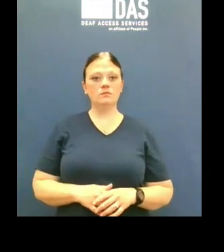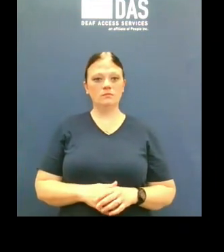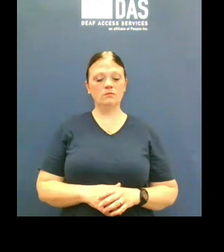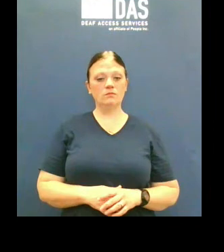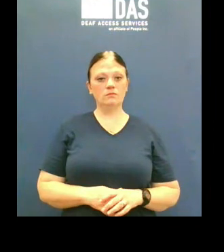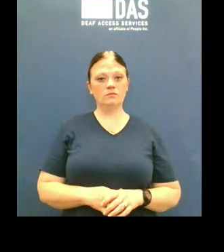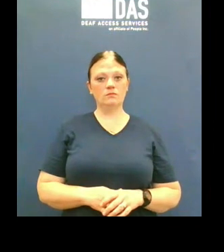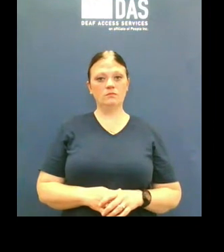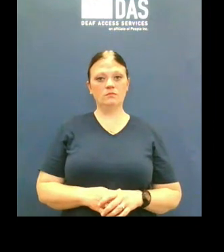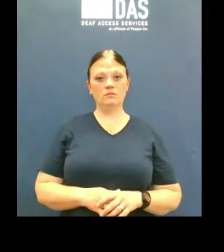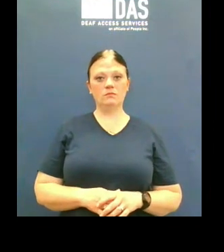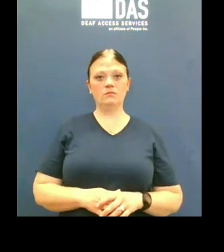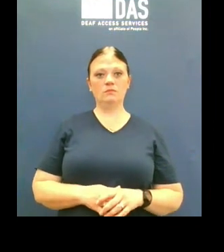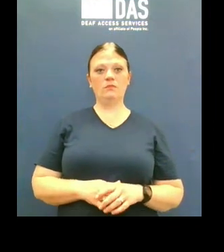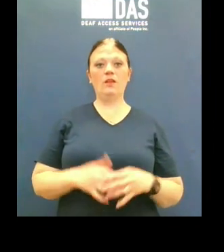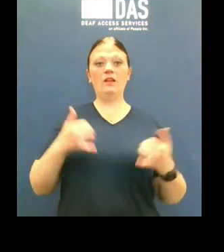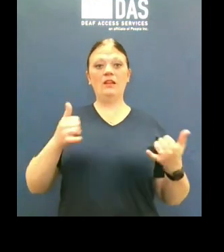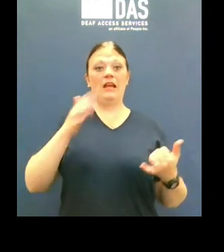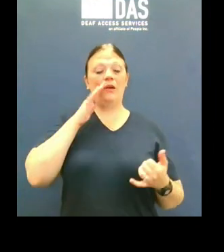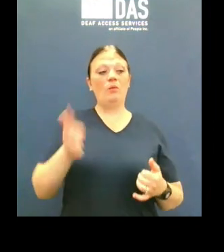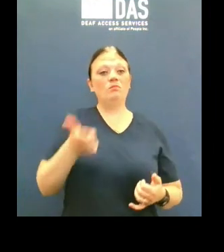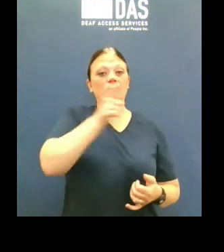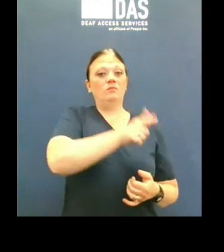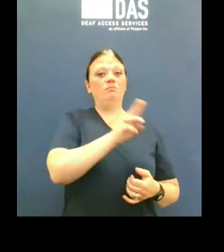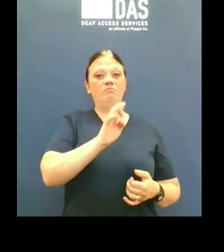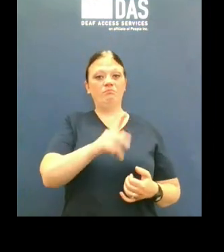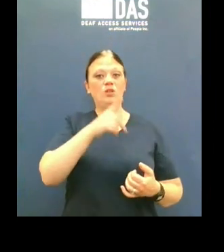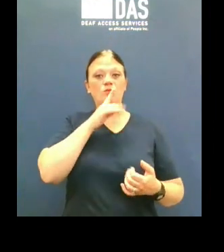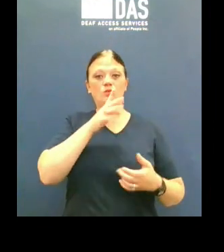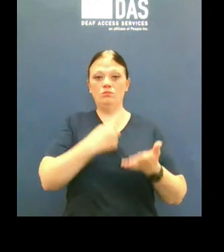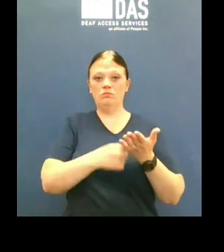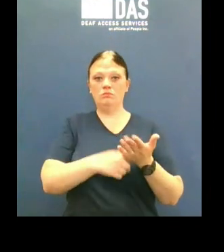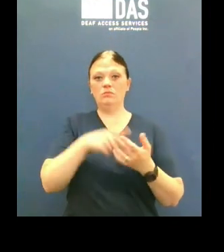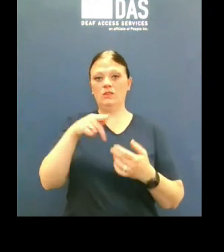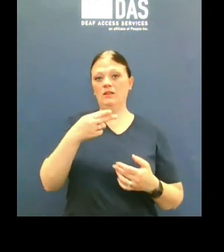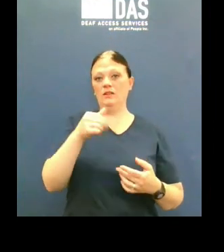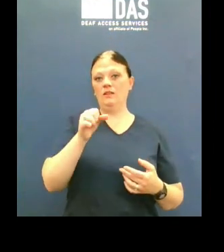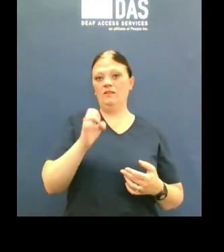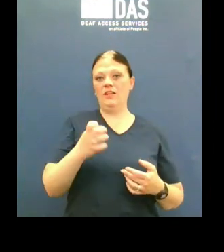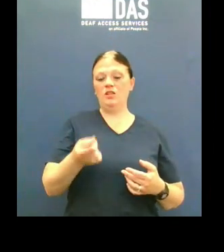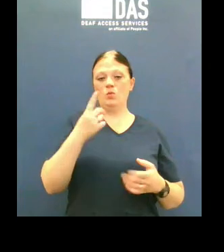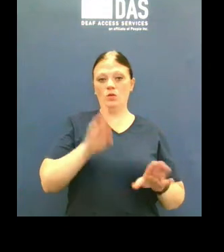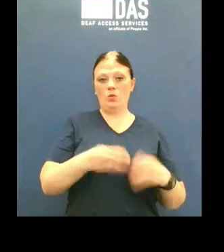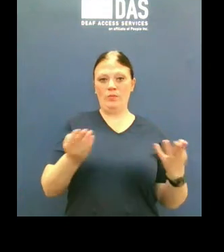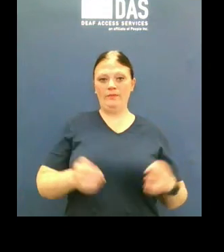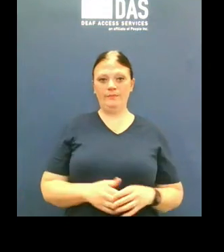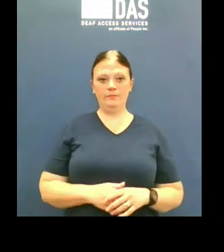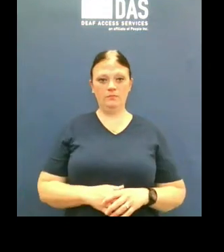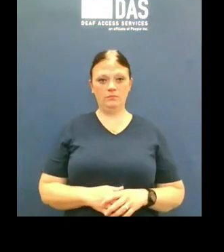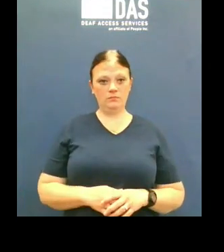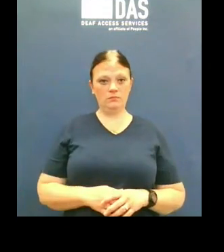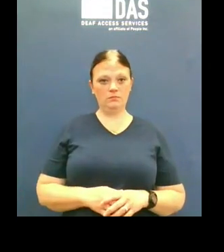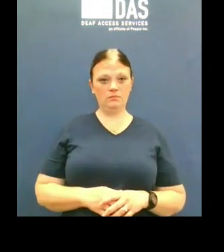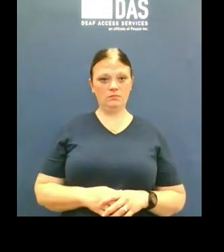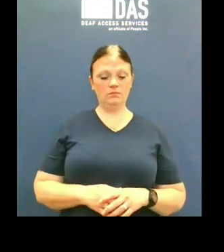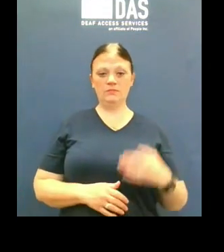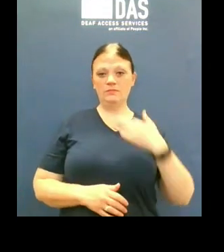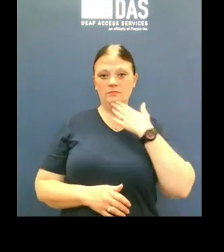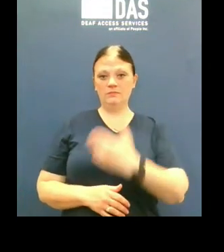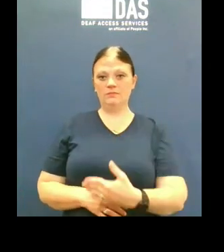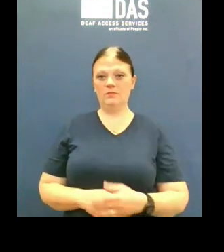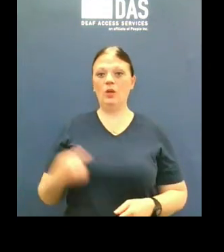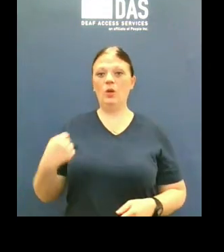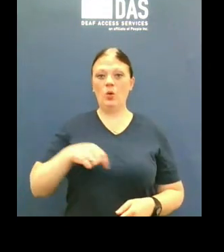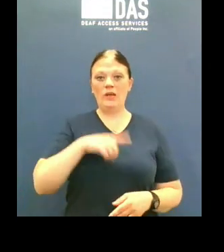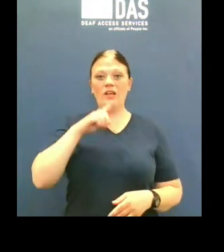So I'm going to turn it over to Mark to talk about phase 1 of opening. Thank you, Dr. Burstein. We are